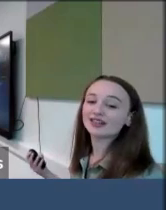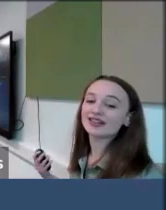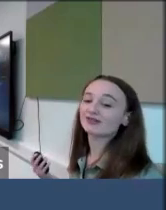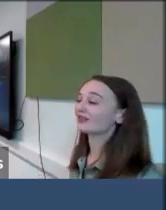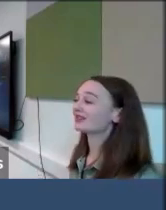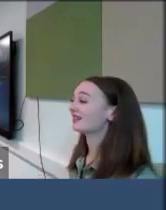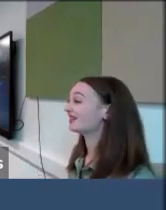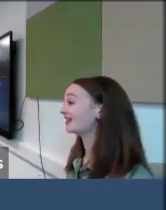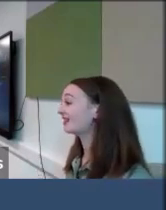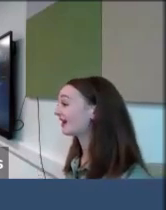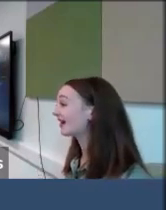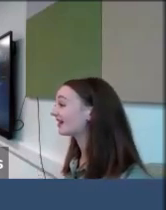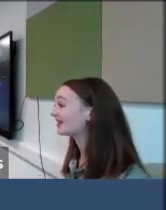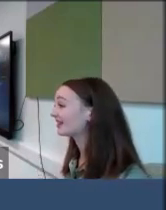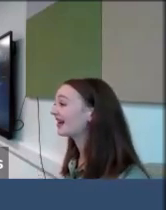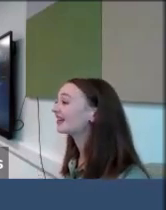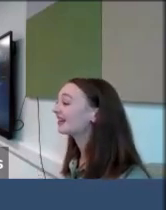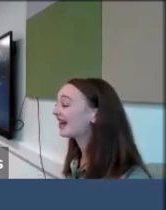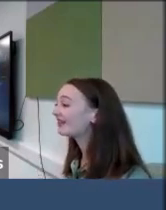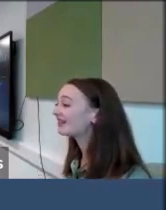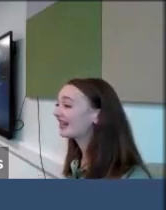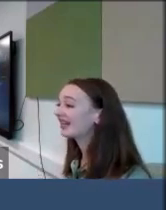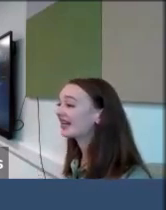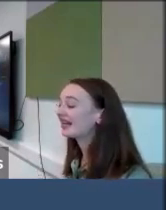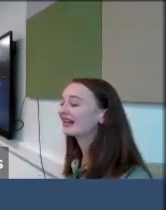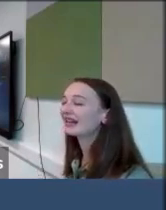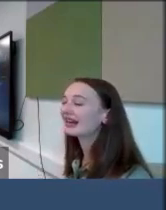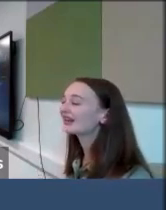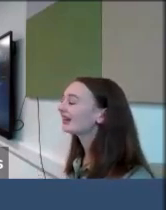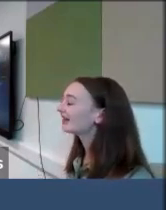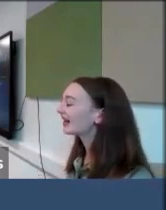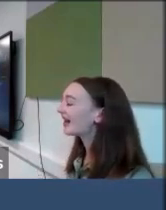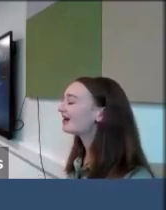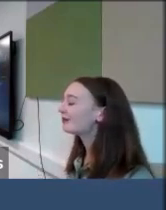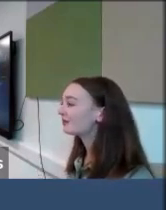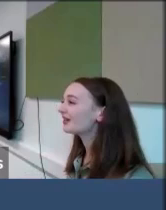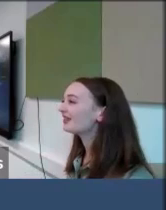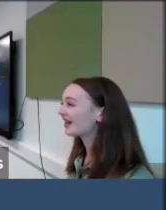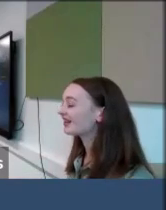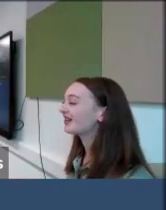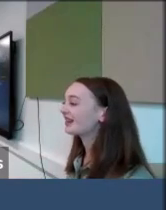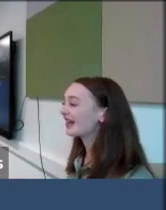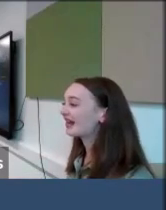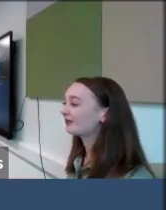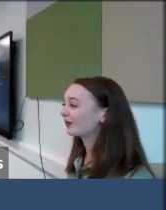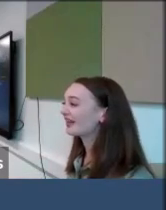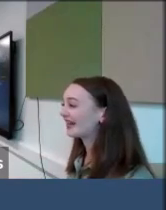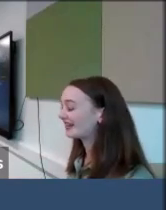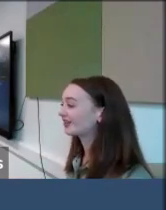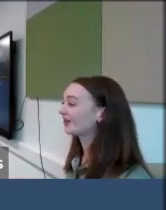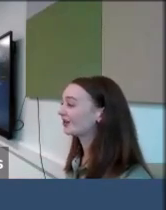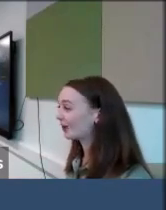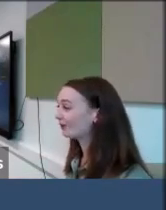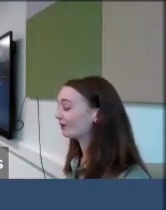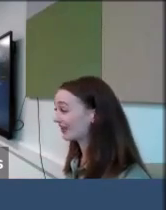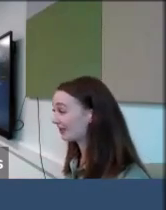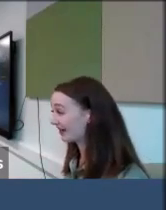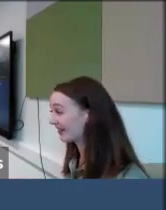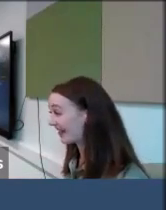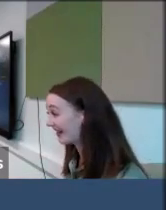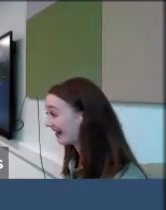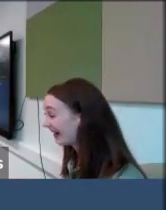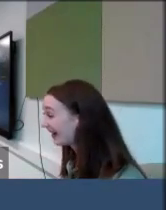again, avoid giving unsolicited advice. I can guarantee, everybody thinks that they have got the key that's going to solve